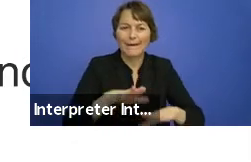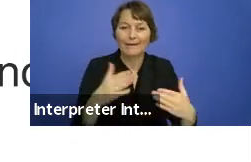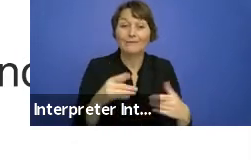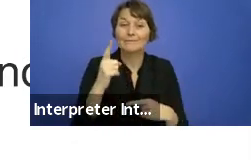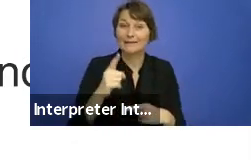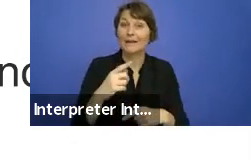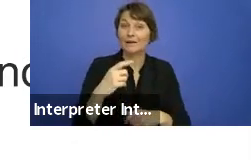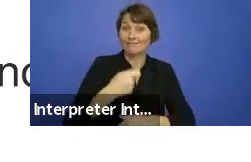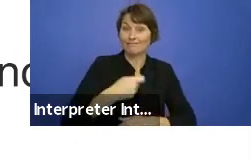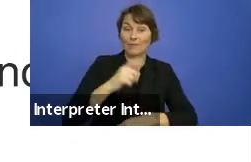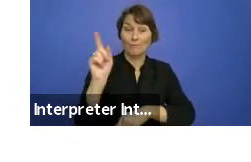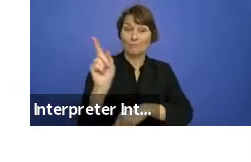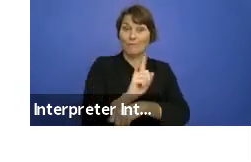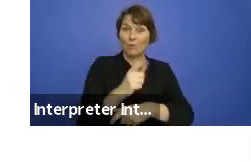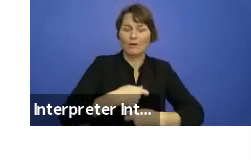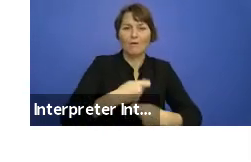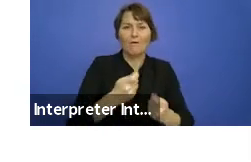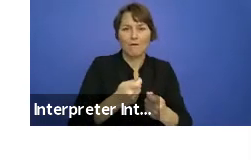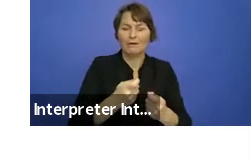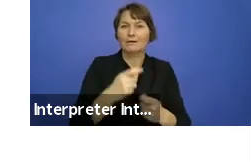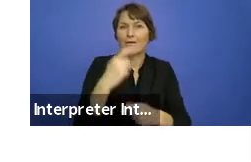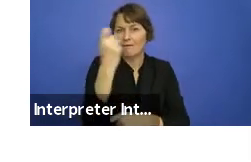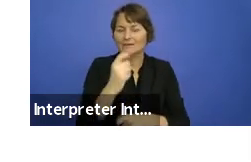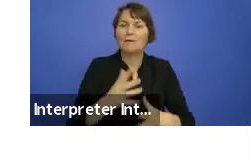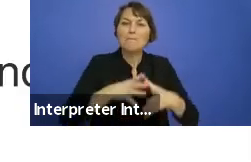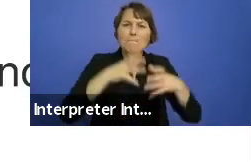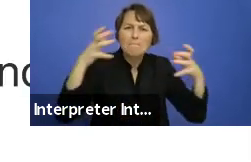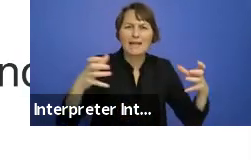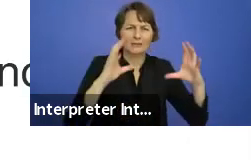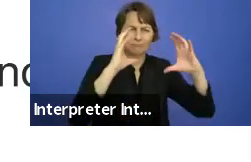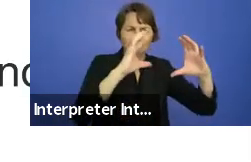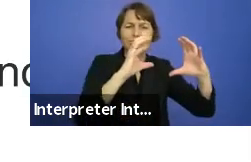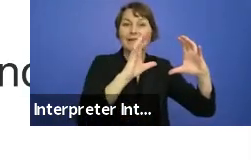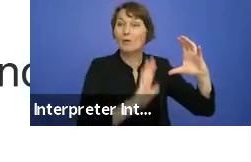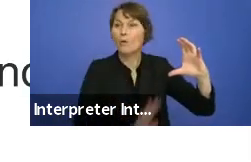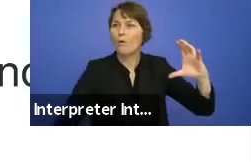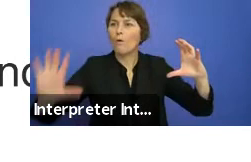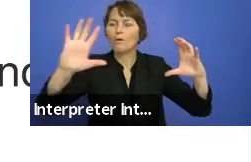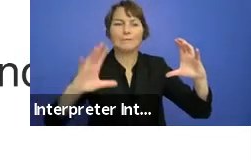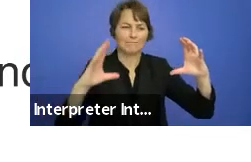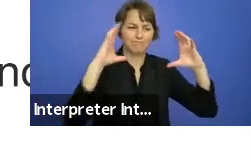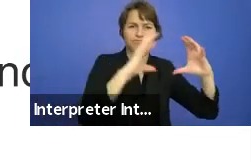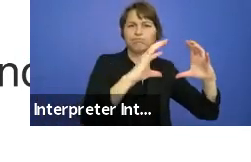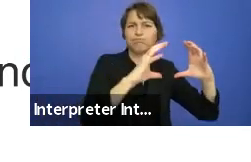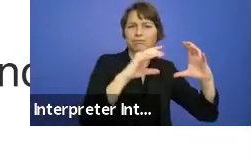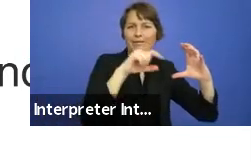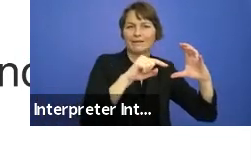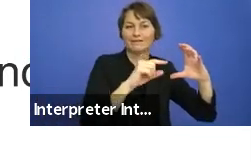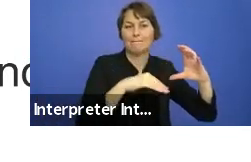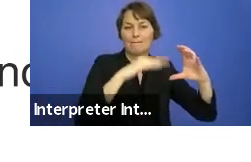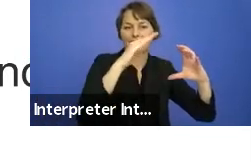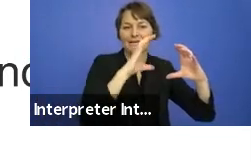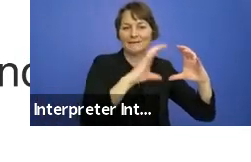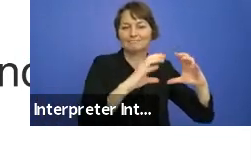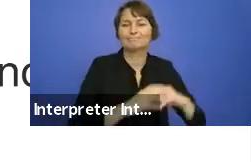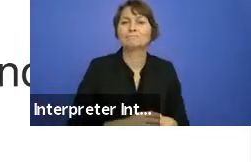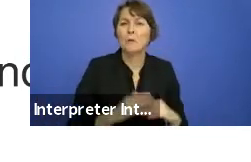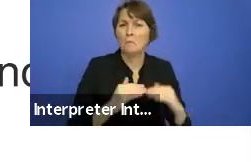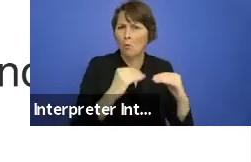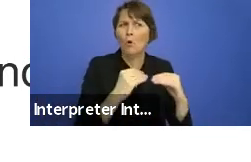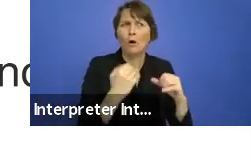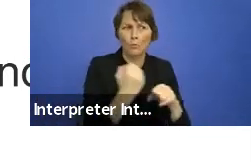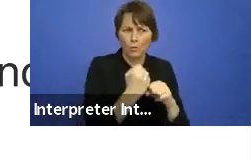largest among the CCS, the cultural and creative sectors in Europe. that there is a growing employment and that